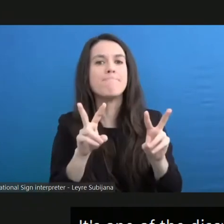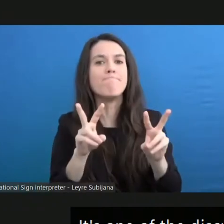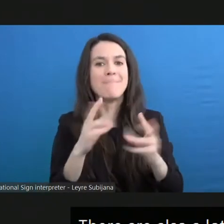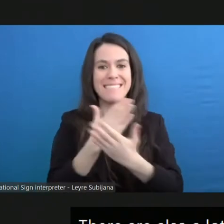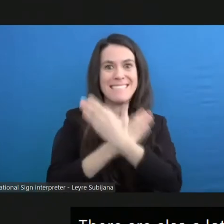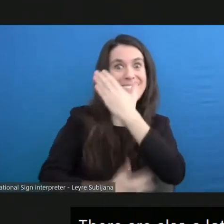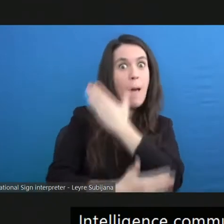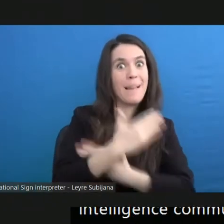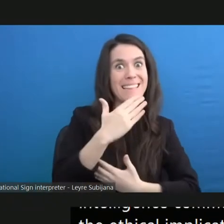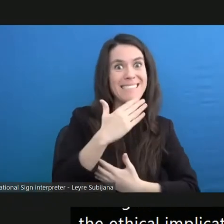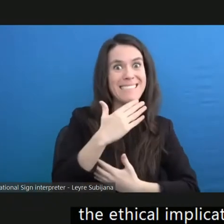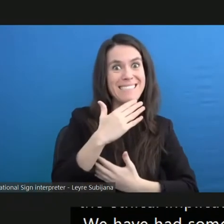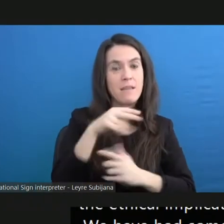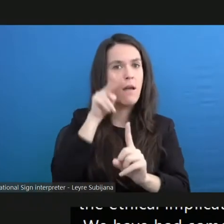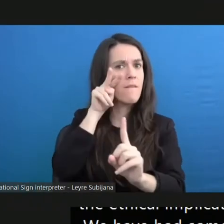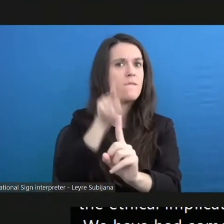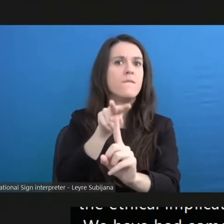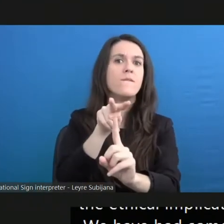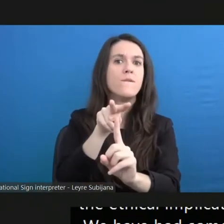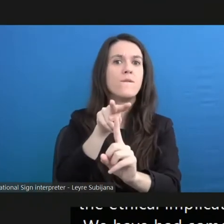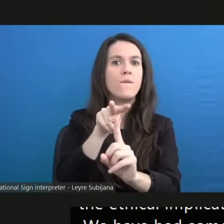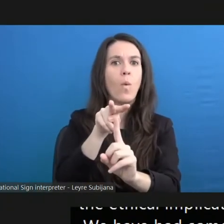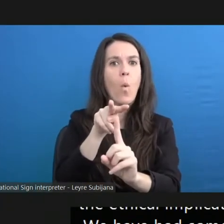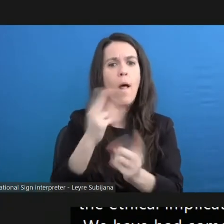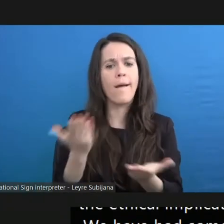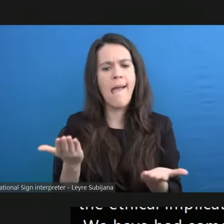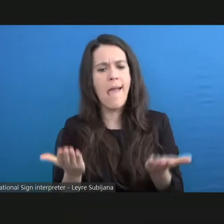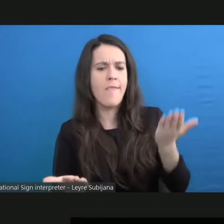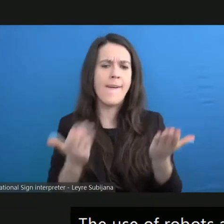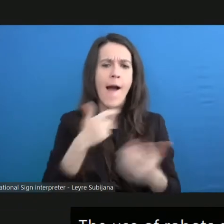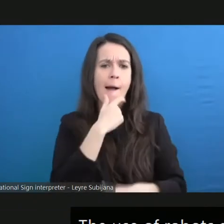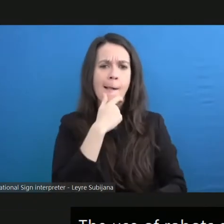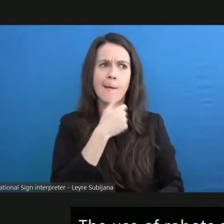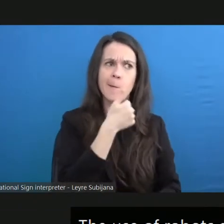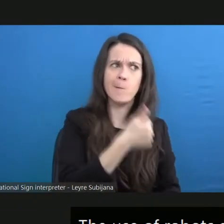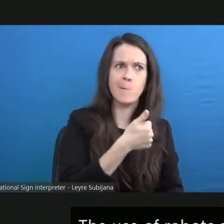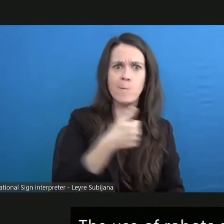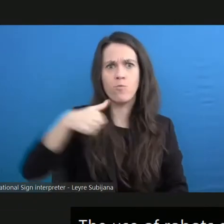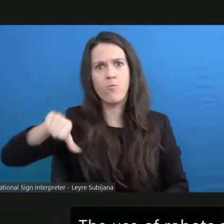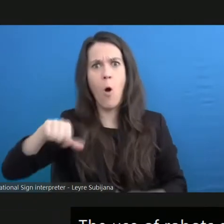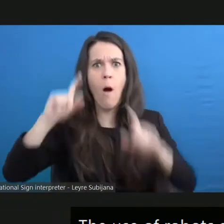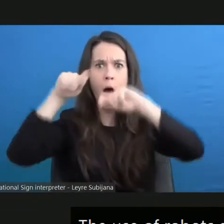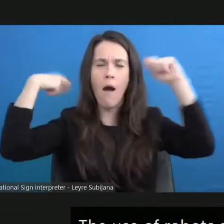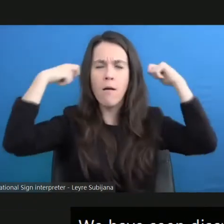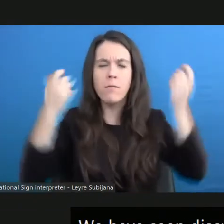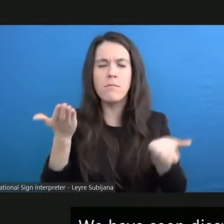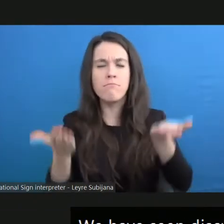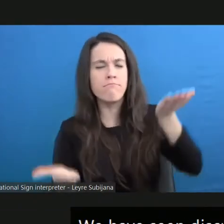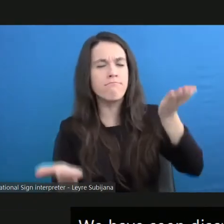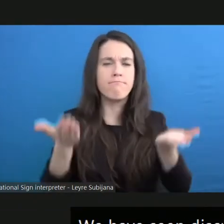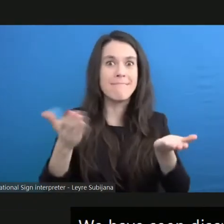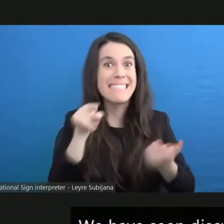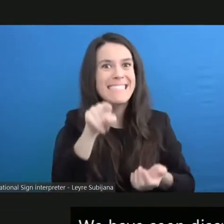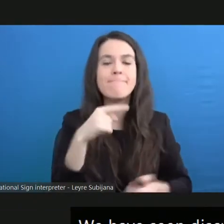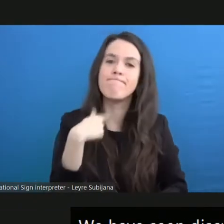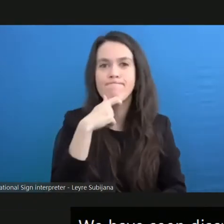to that ethical discussion or the ethical dimension of artificial intelligence has not yet taken off.